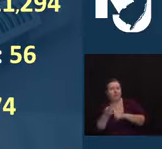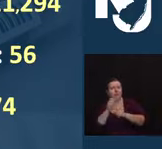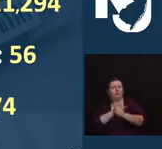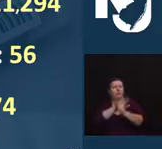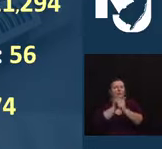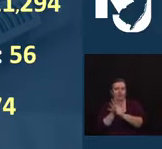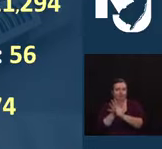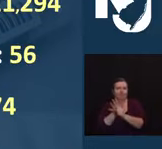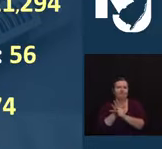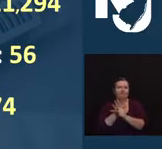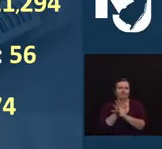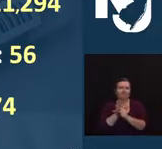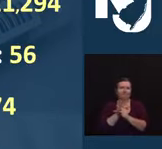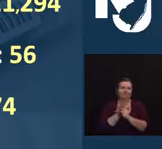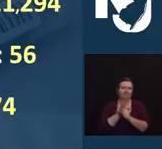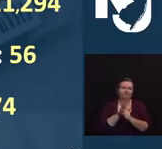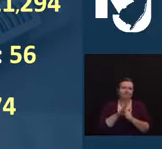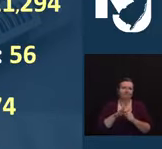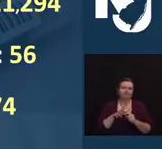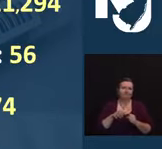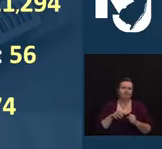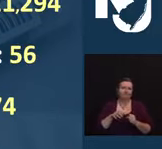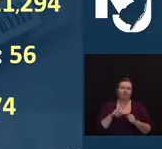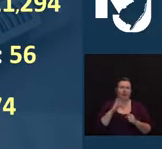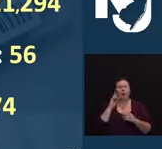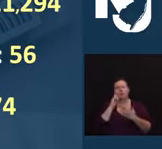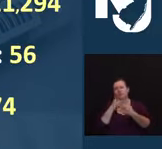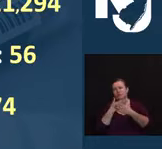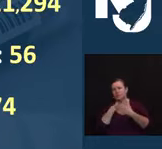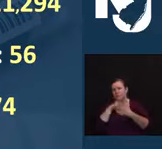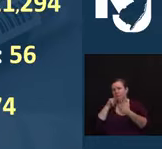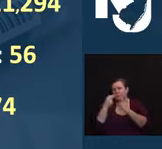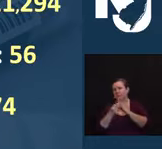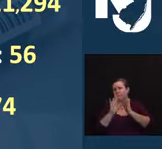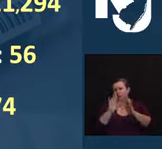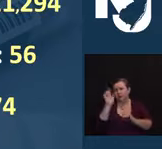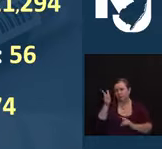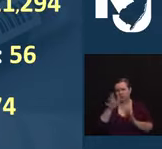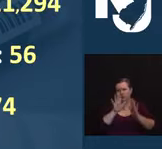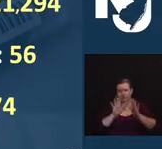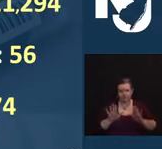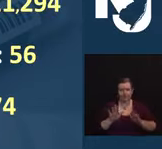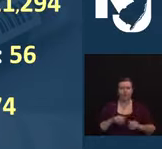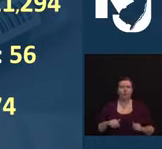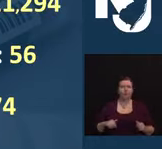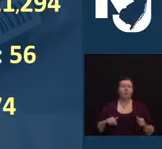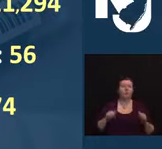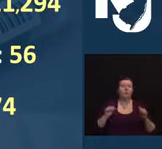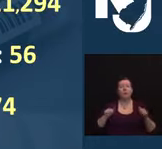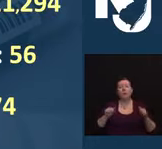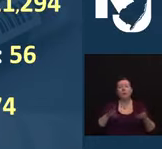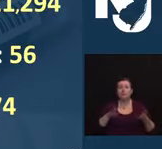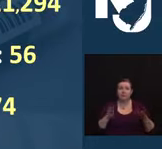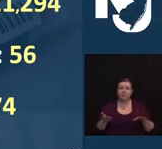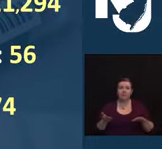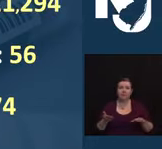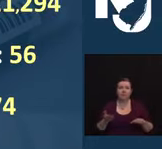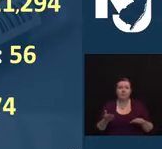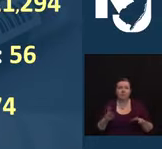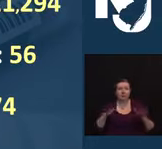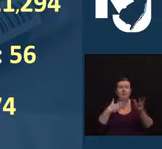couple of minutes. The number of probable deaths has been updated as well, as it is every Wednesday. It is